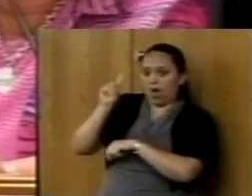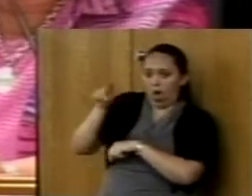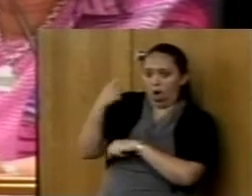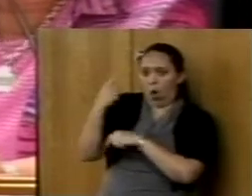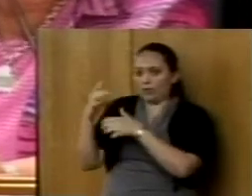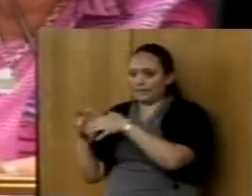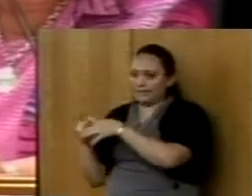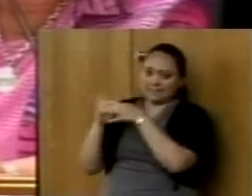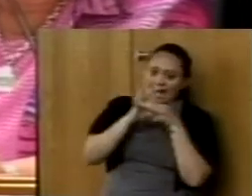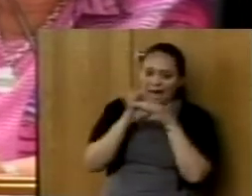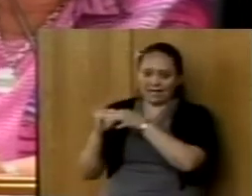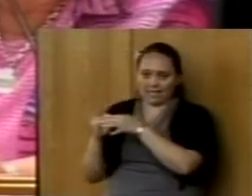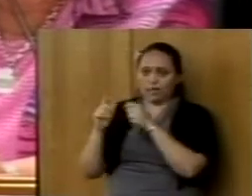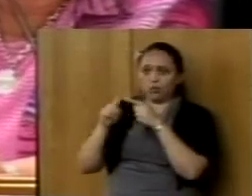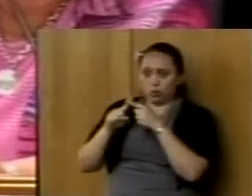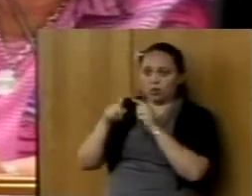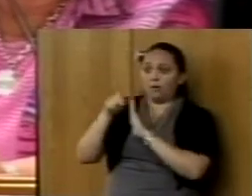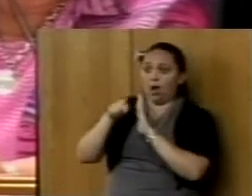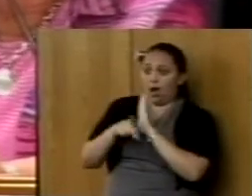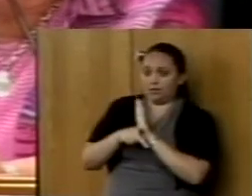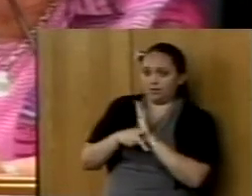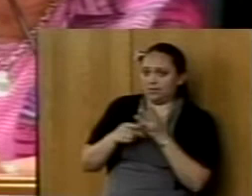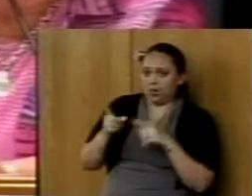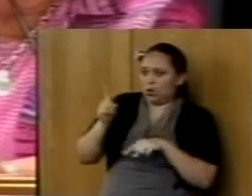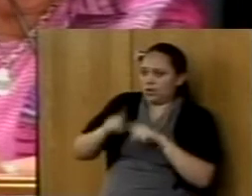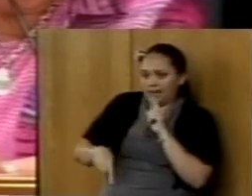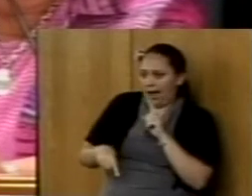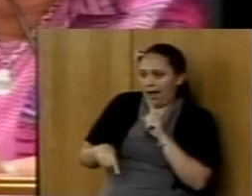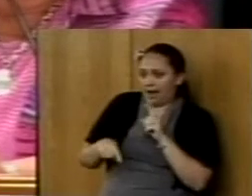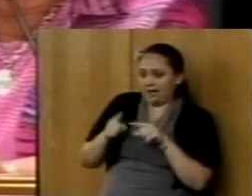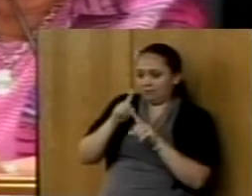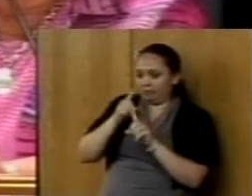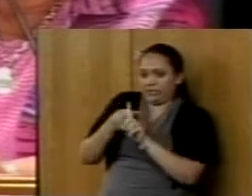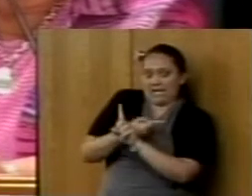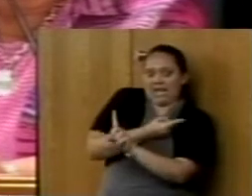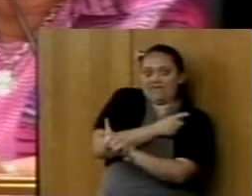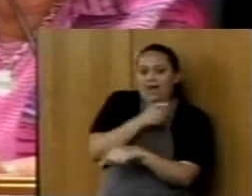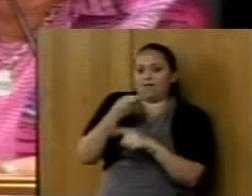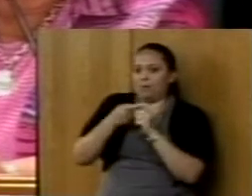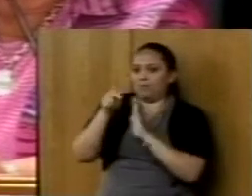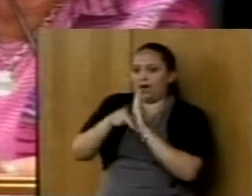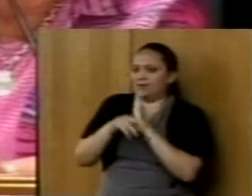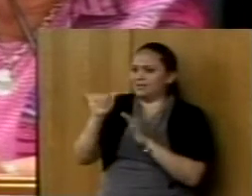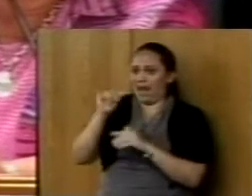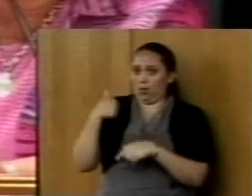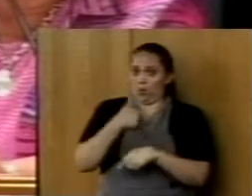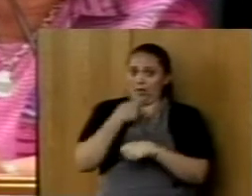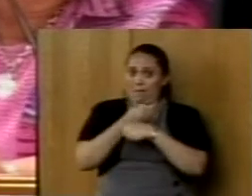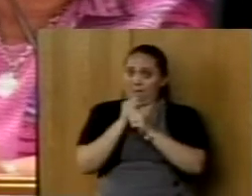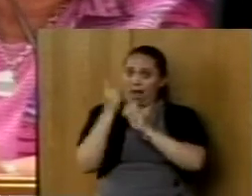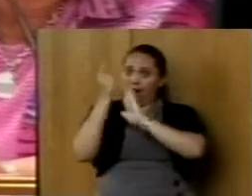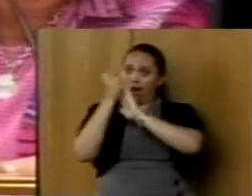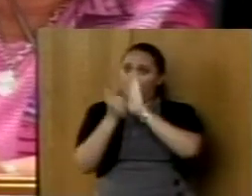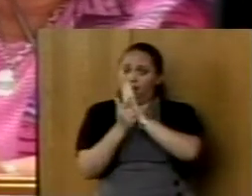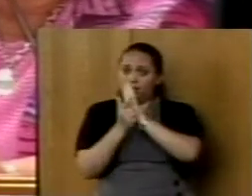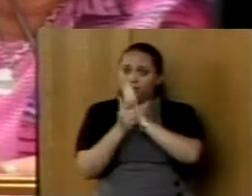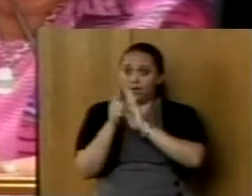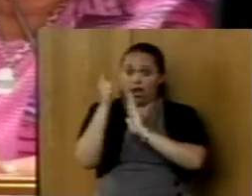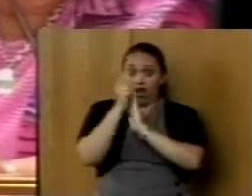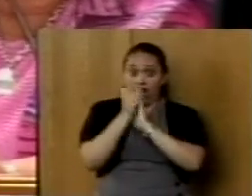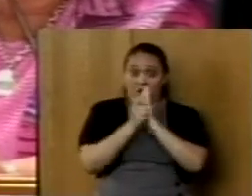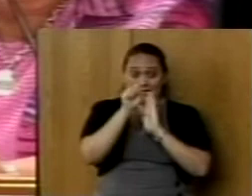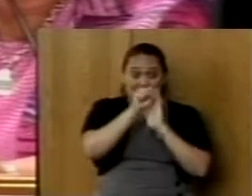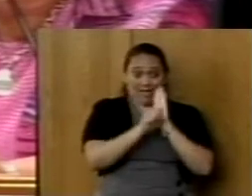always tie into your policy. You can't deviate from policy. It's just like when we make laws, the state laws can't supersede a federal